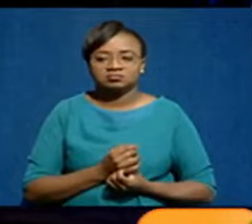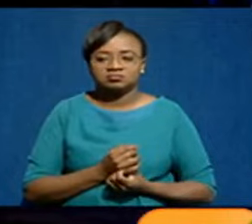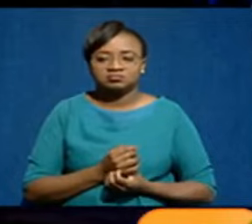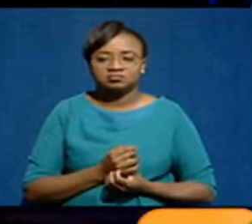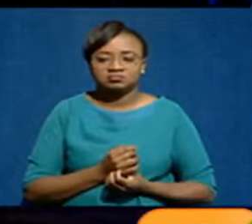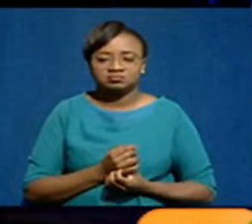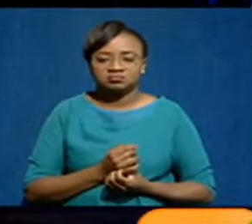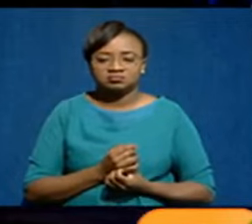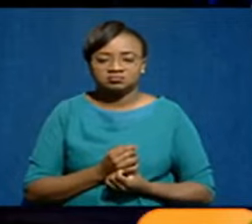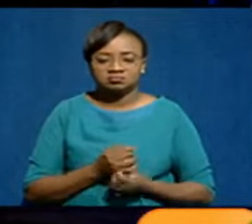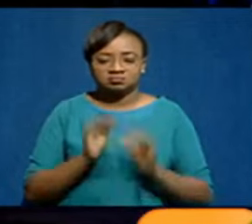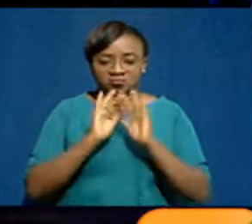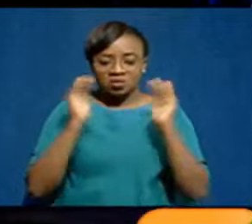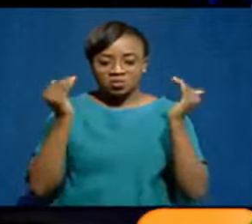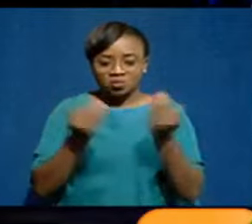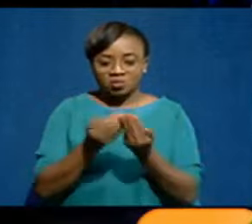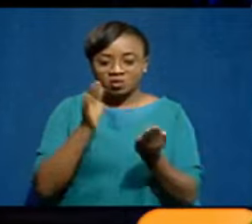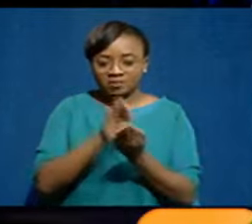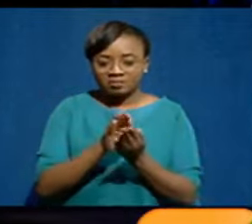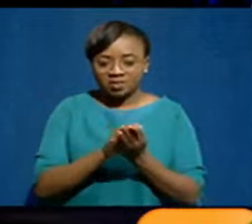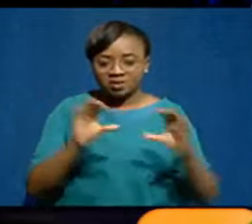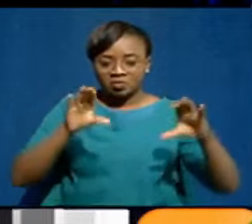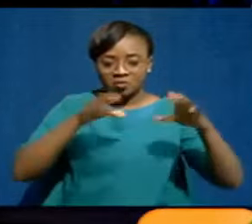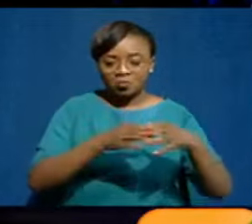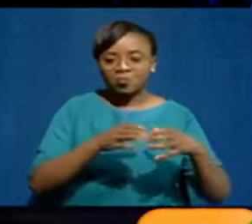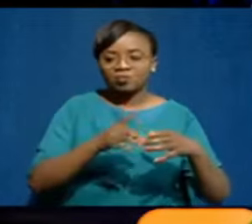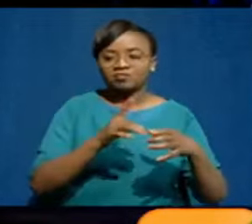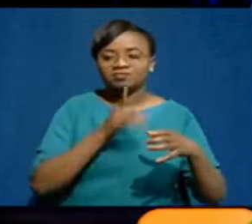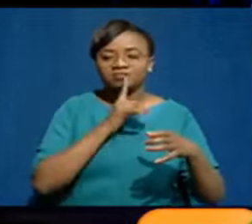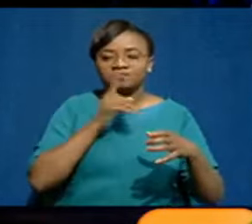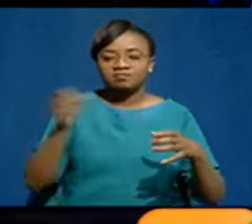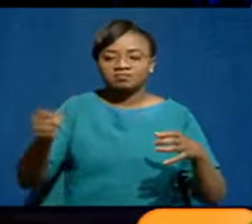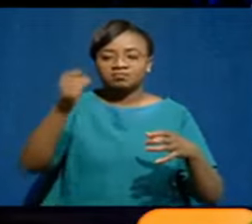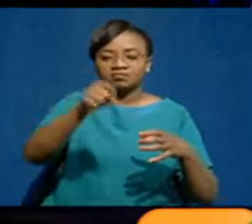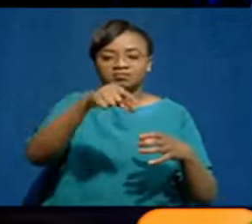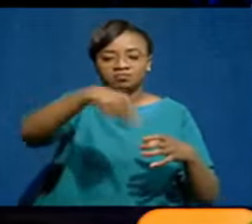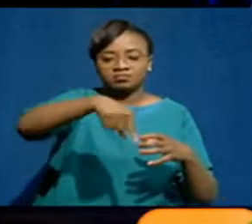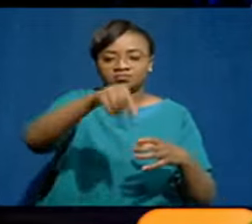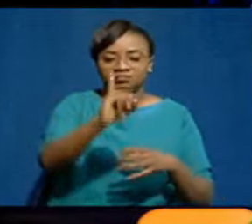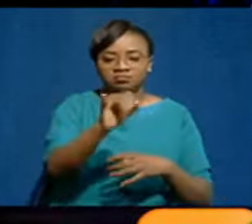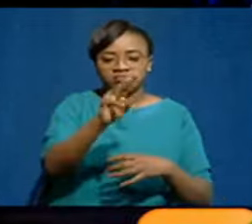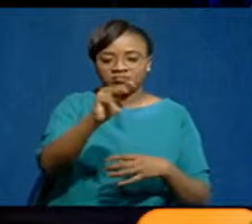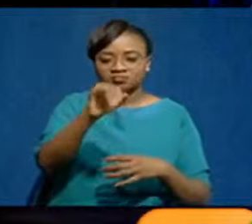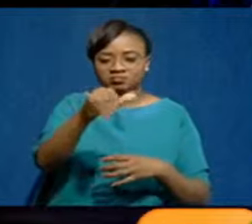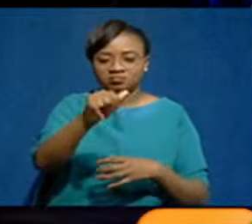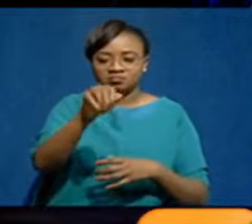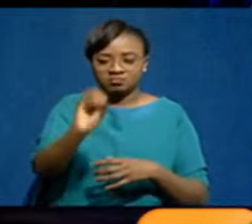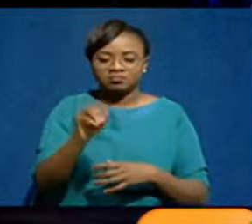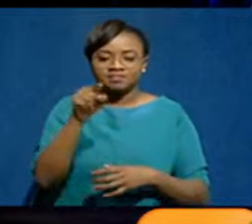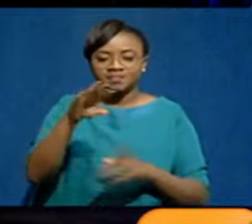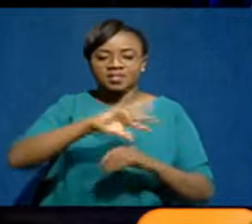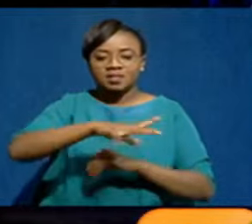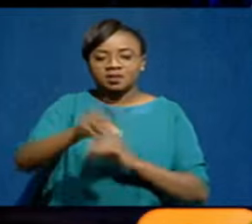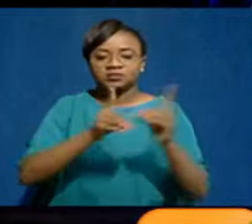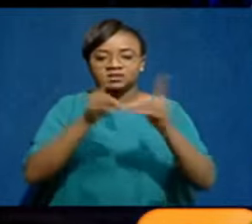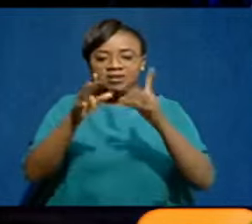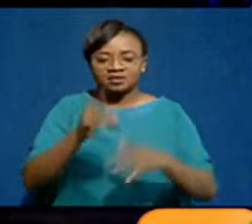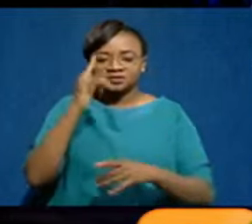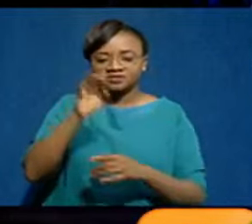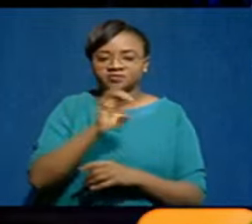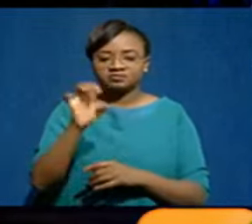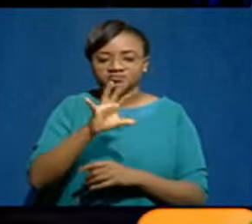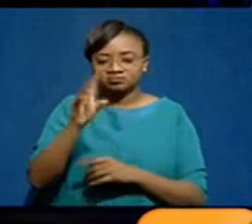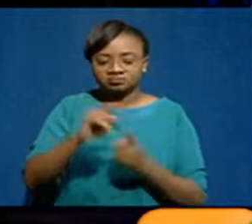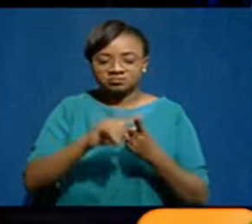Now, the World Bank Group has appointed Mr. Qimiao Fan as the new country director for Kenya, Rwanda, Somalia, and Uganda,